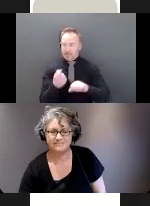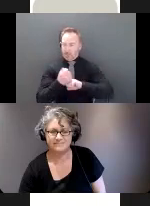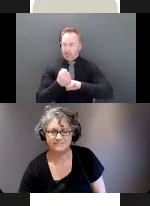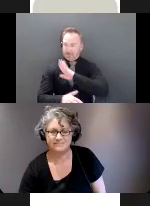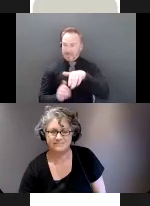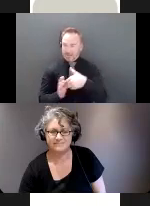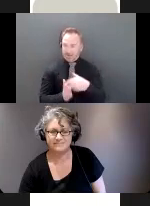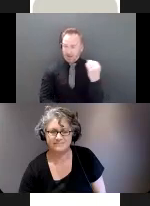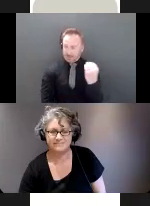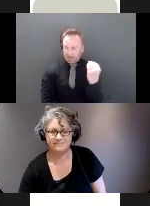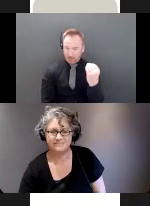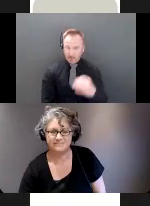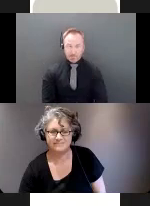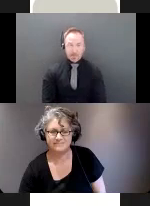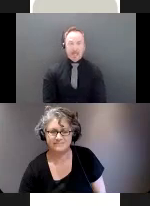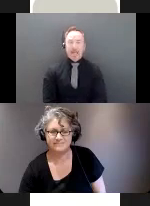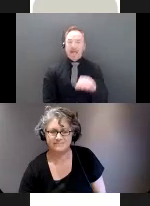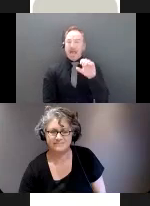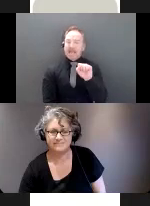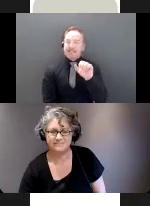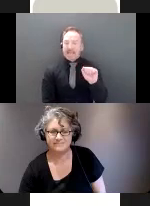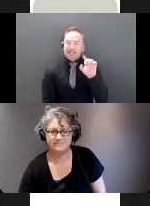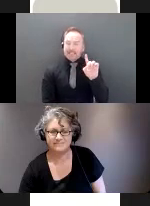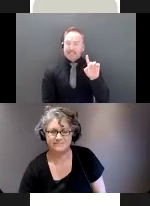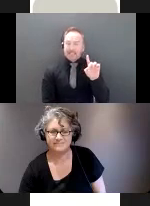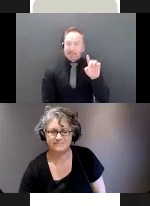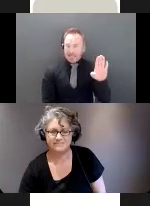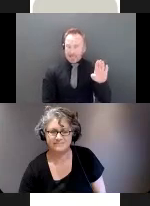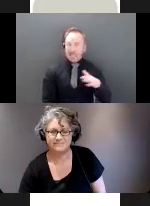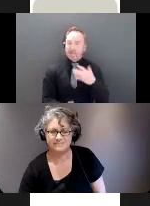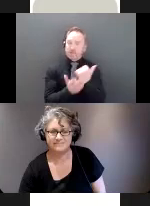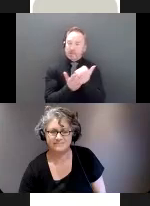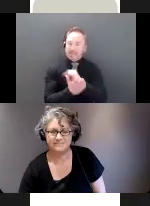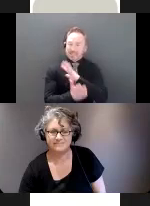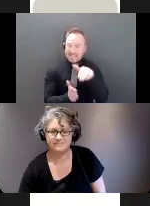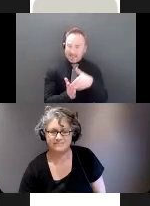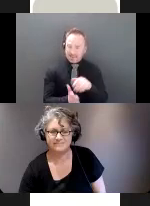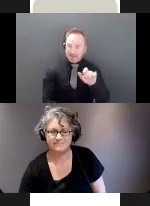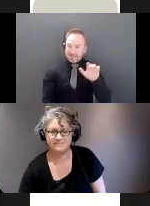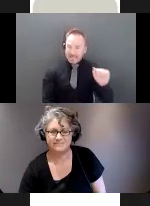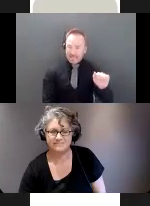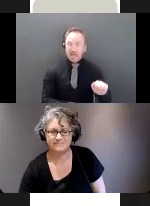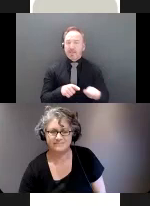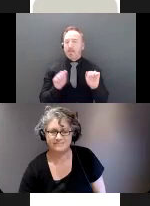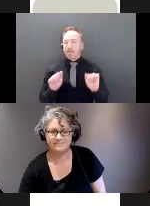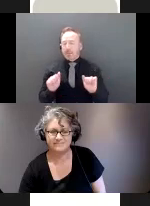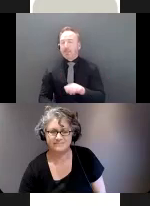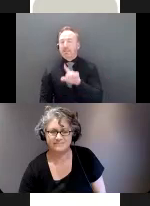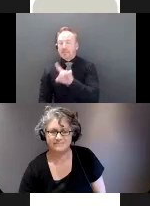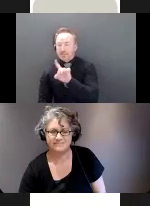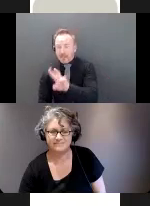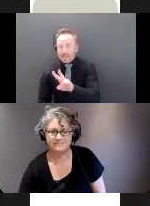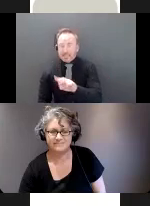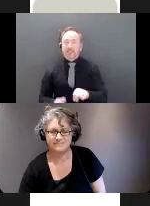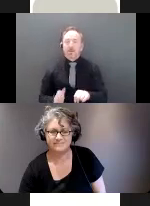to SADV treatment centers.ca, you can find your local sexual assault domestic violence treatment center,